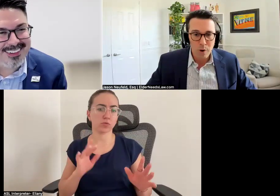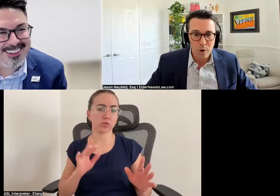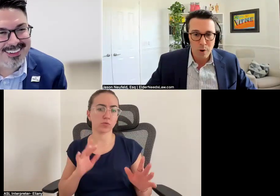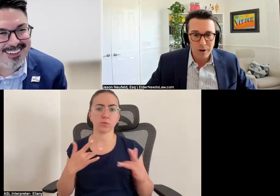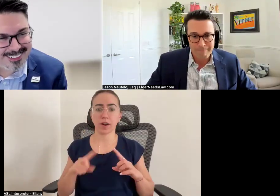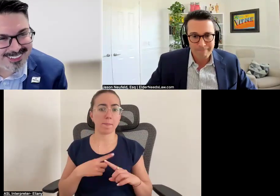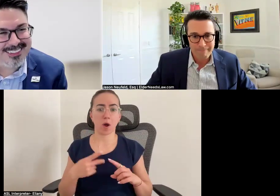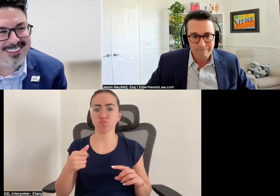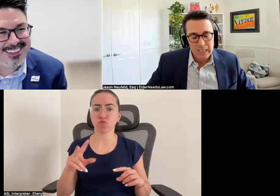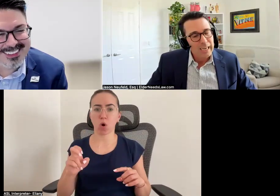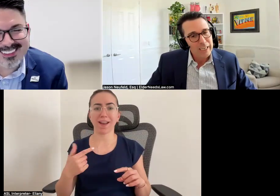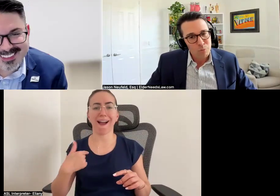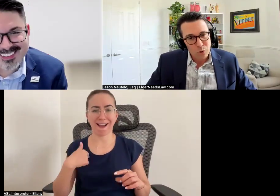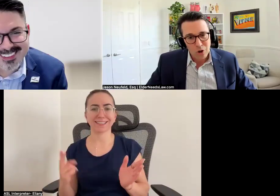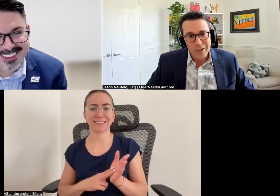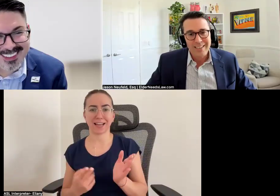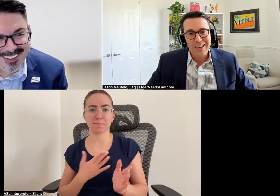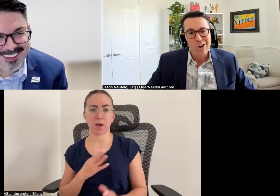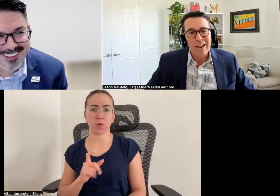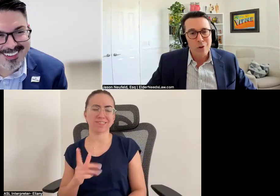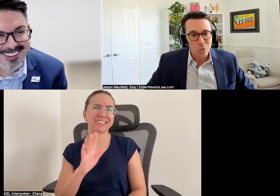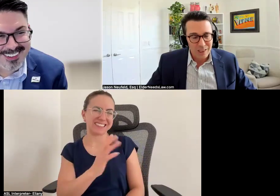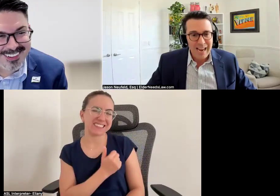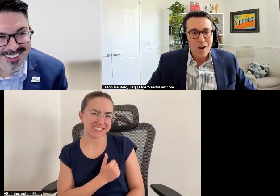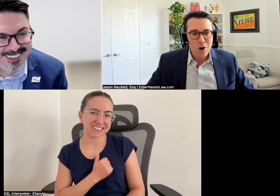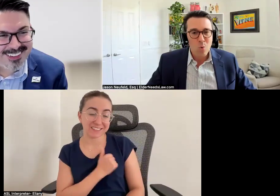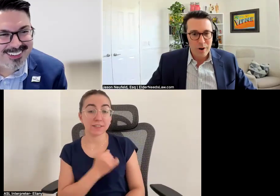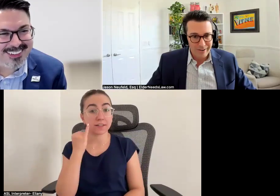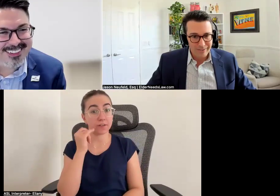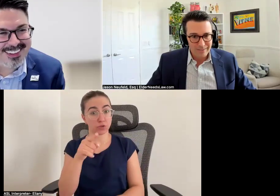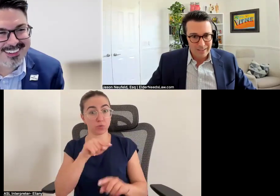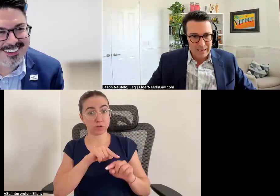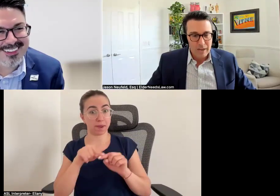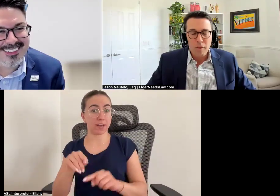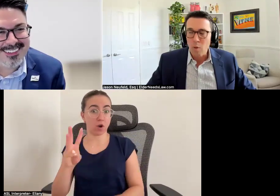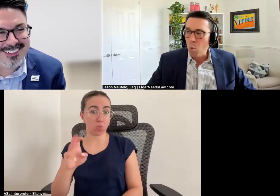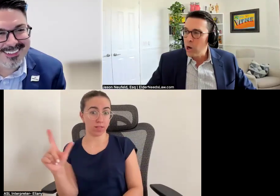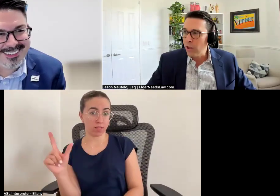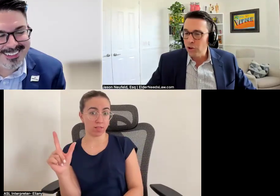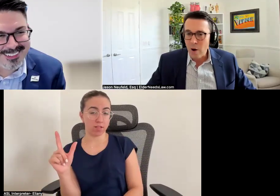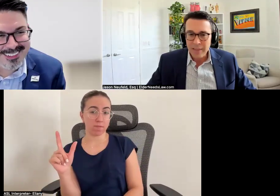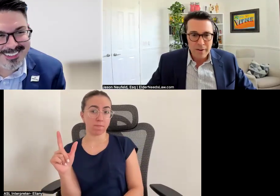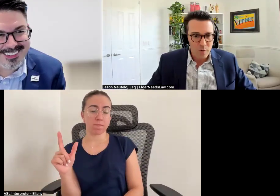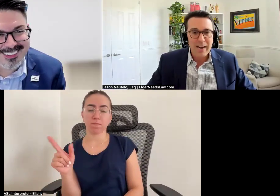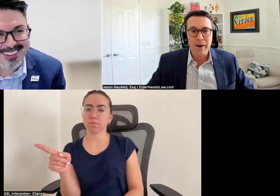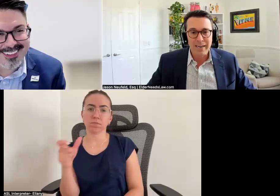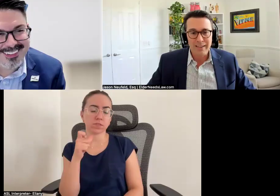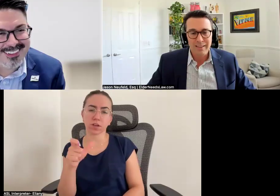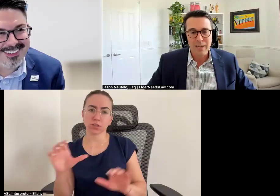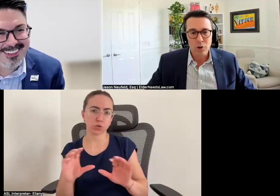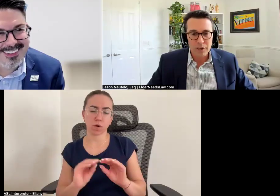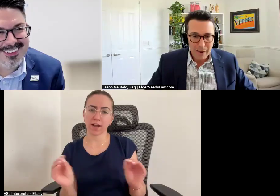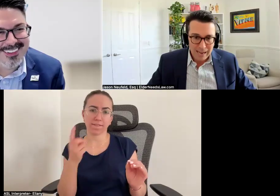will. And I go, I'm so sorry. I go, if you're relying on a will, the will doesn't do anything for